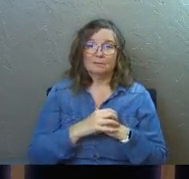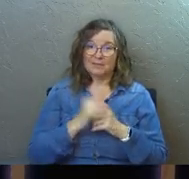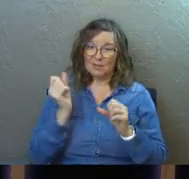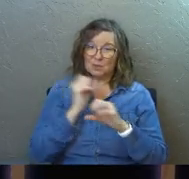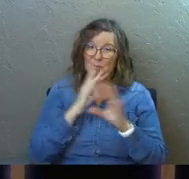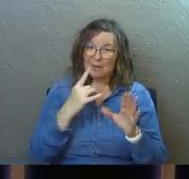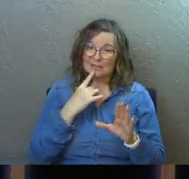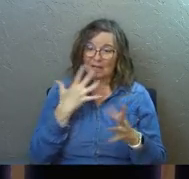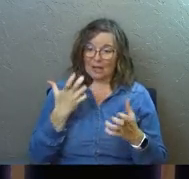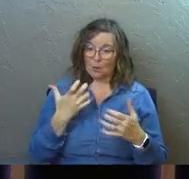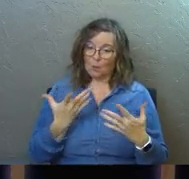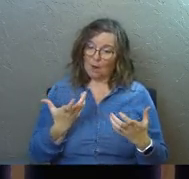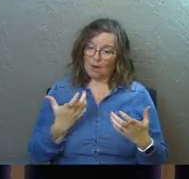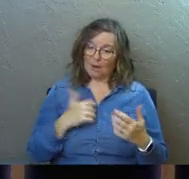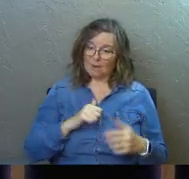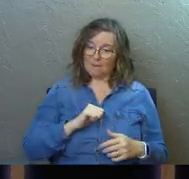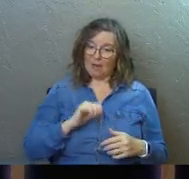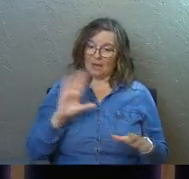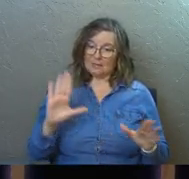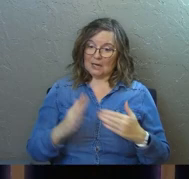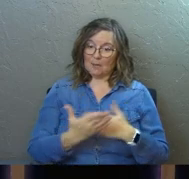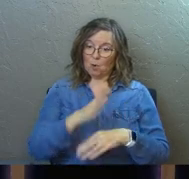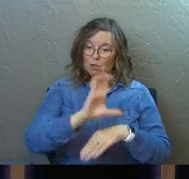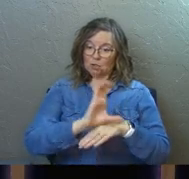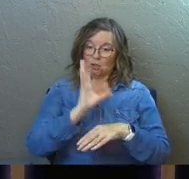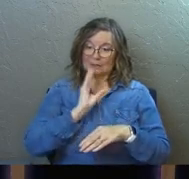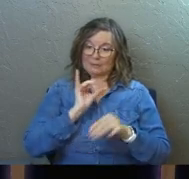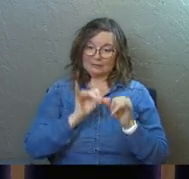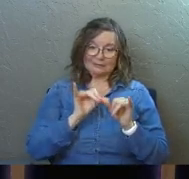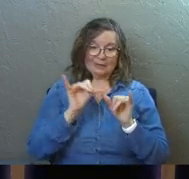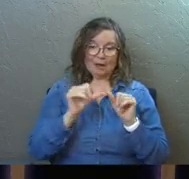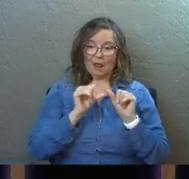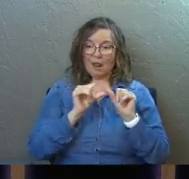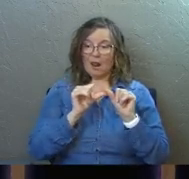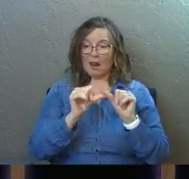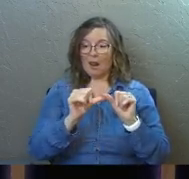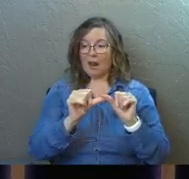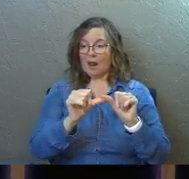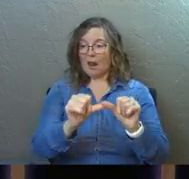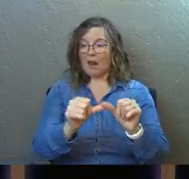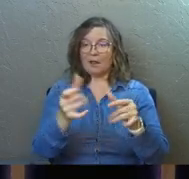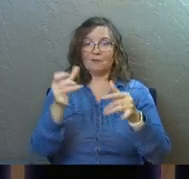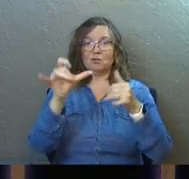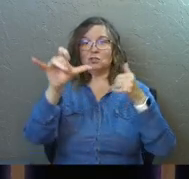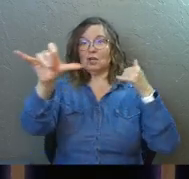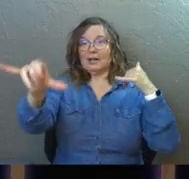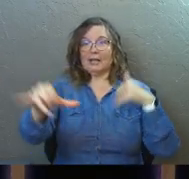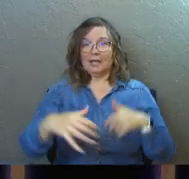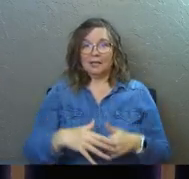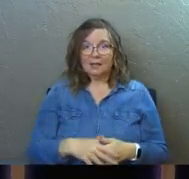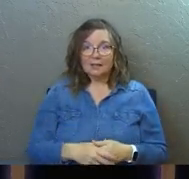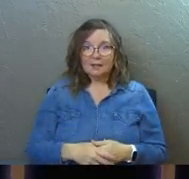Could you imagine saying, I would like my Sunday morning church experience to just keep going for eternity?